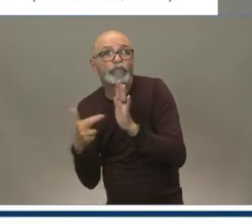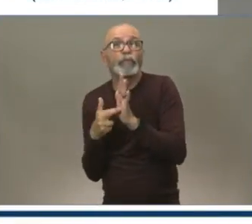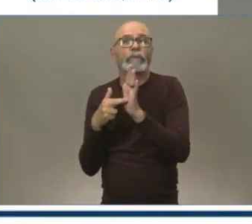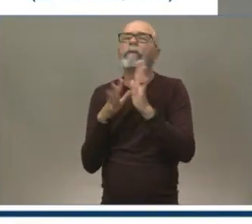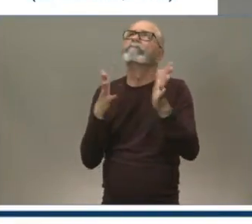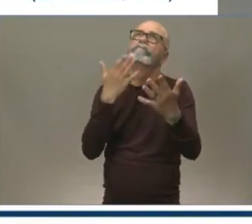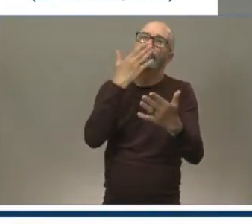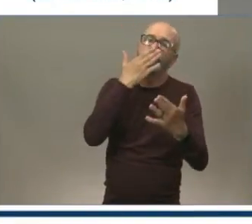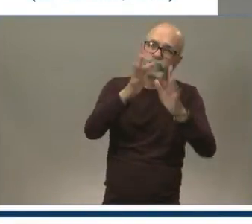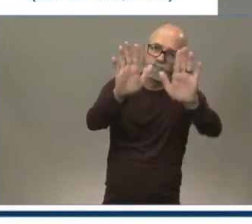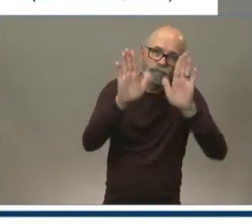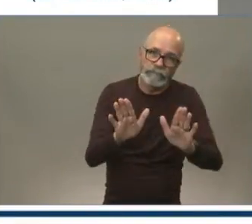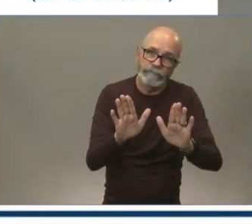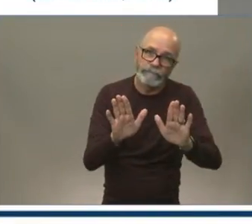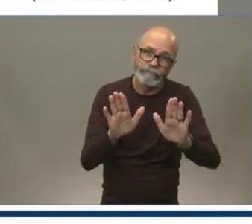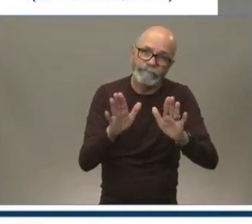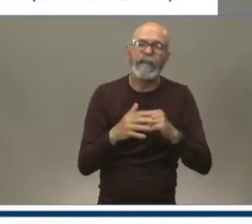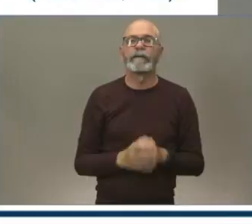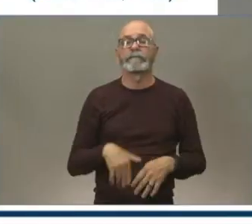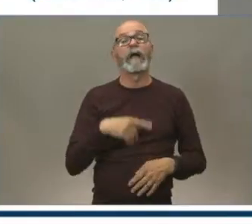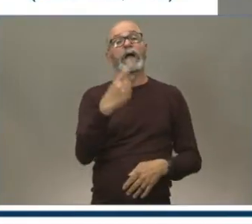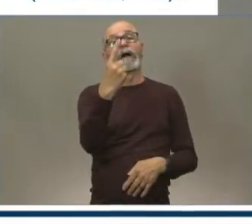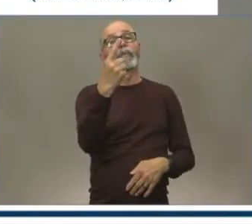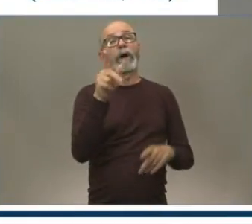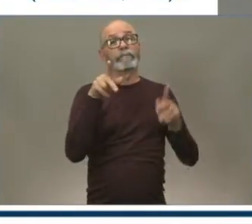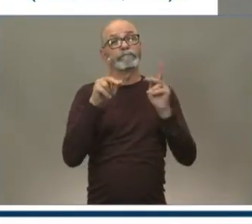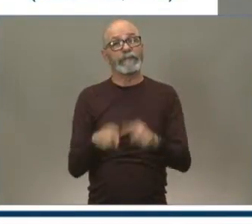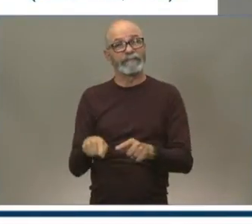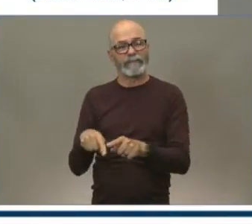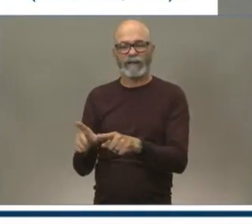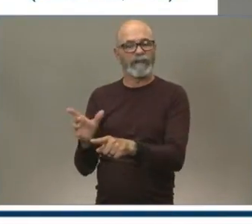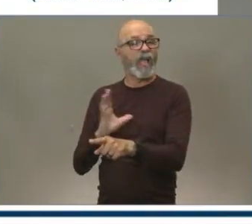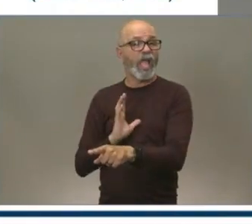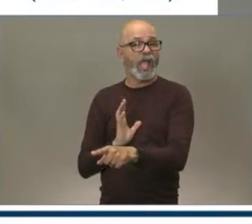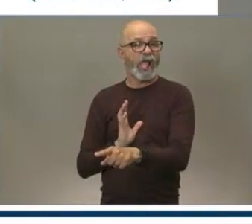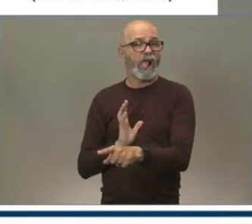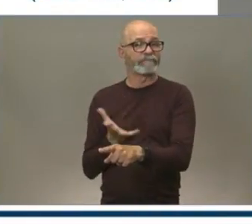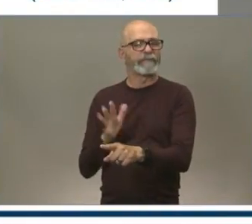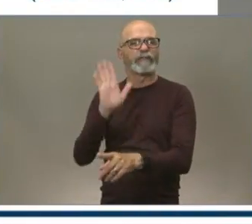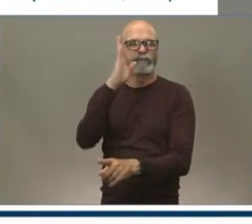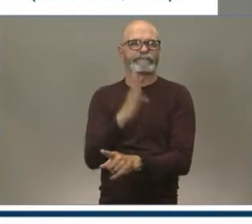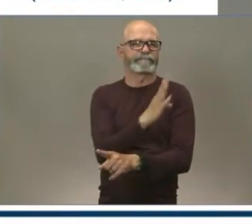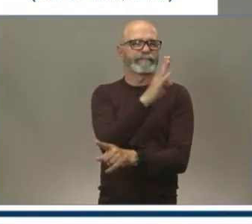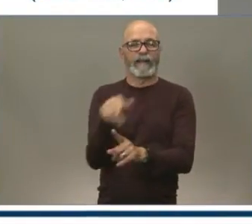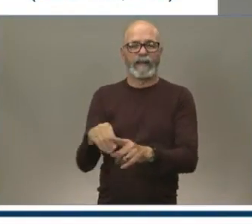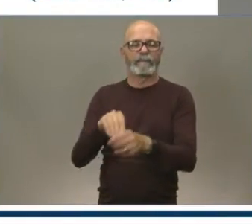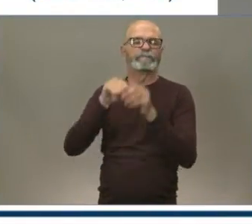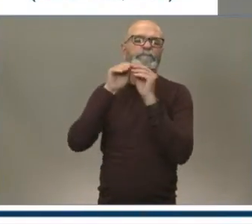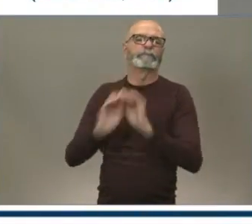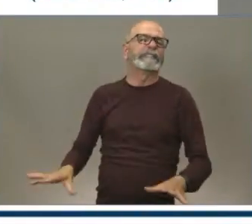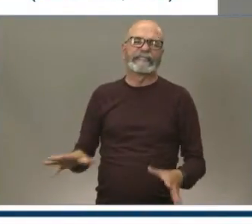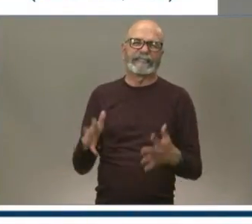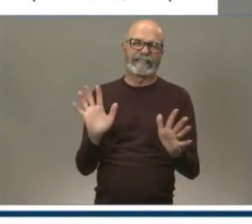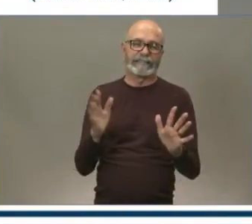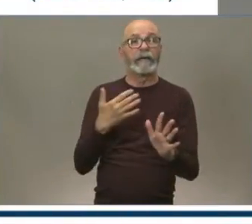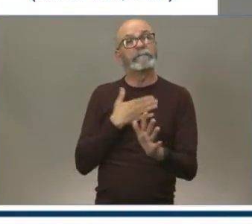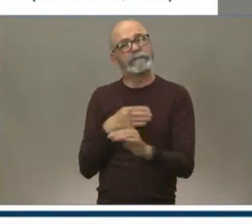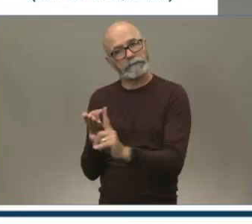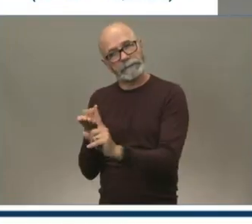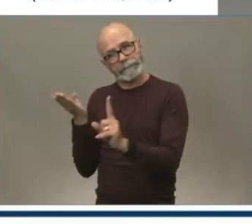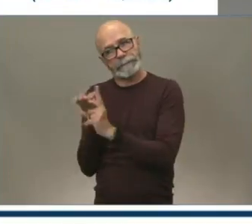quarantine to infect many other people. Individual actions matter, so please make them count to help things turn